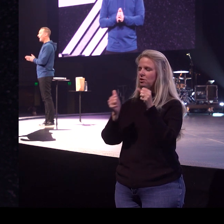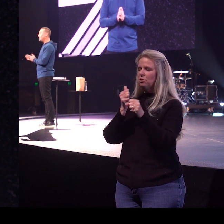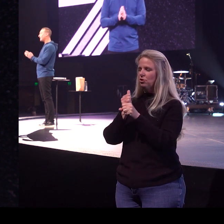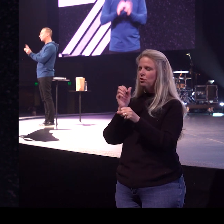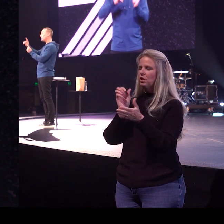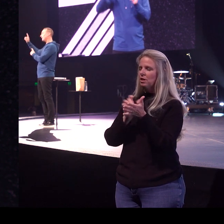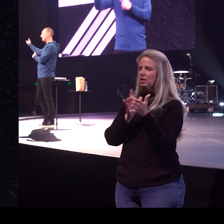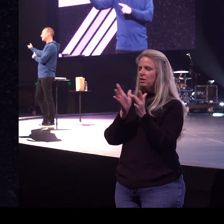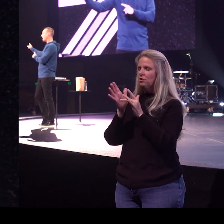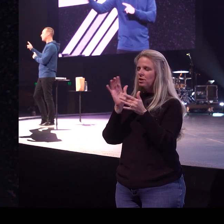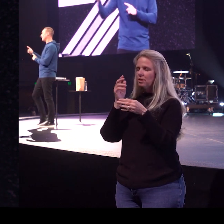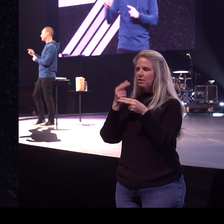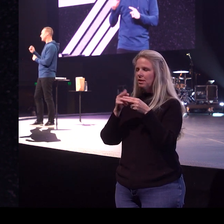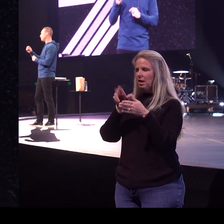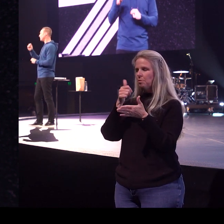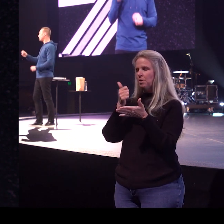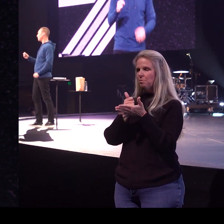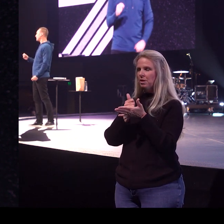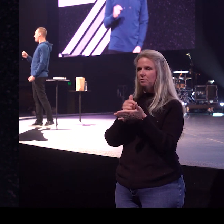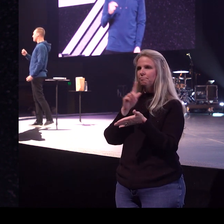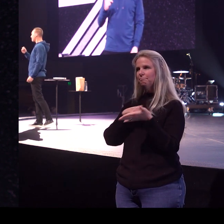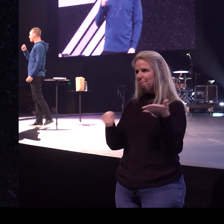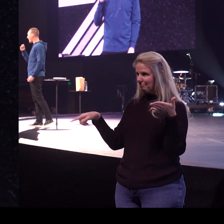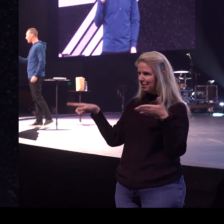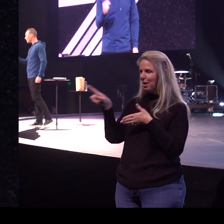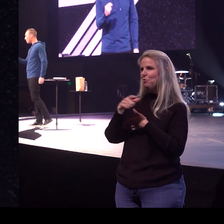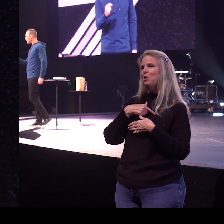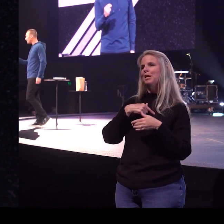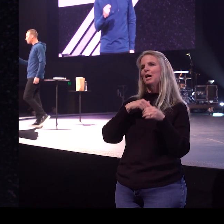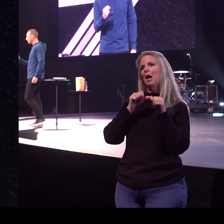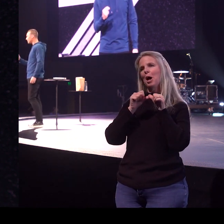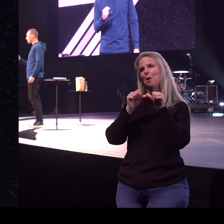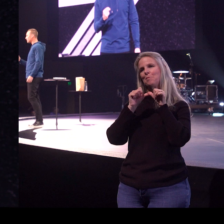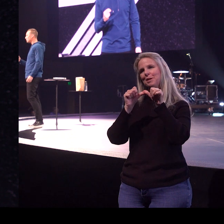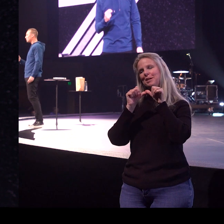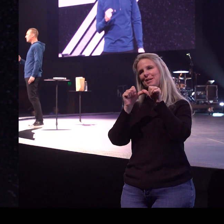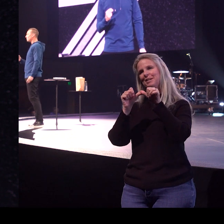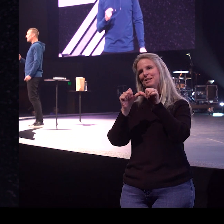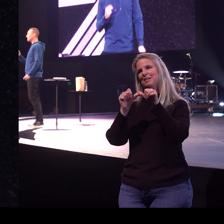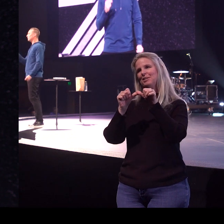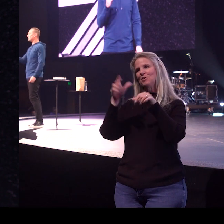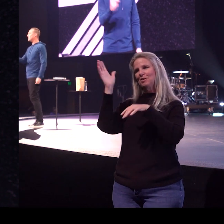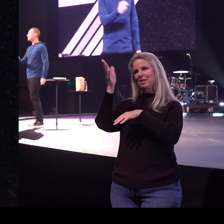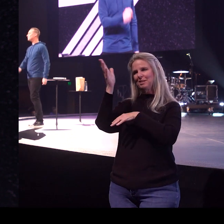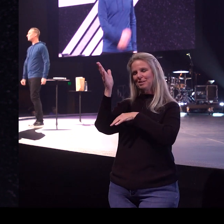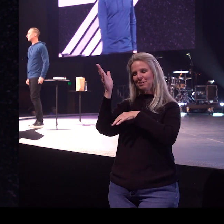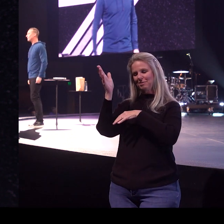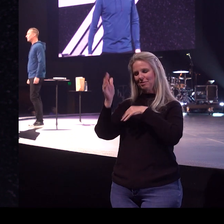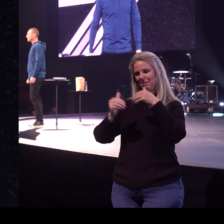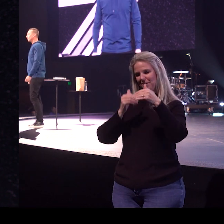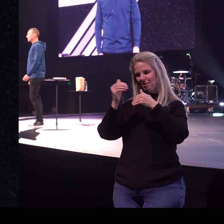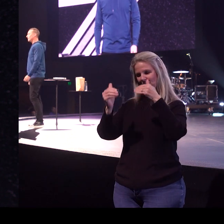Amen. Hey, next weekend, I'm going to continue the series. I'm fired up about next weekend's message. Until then,